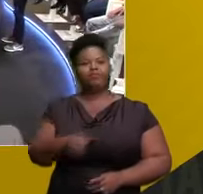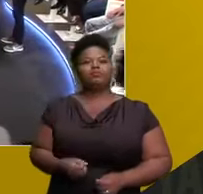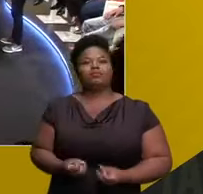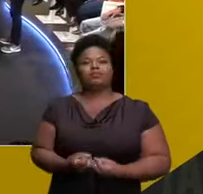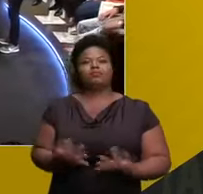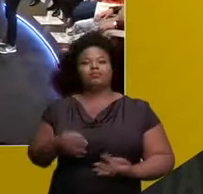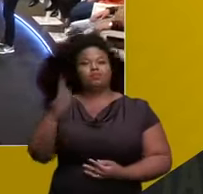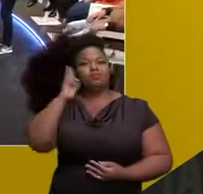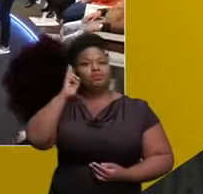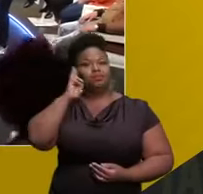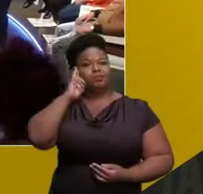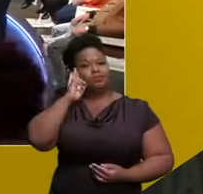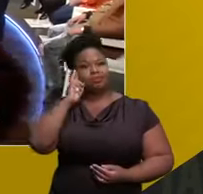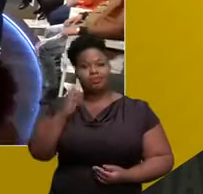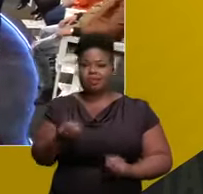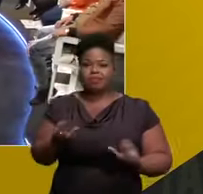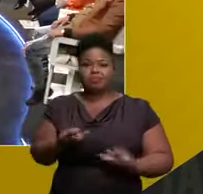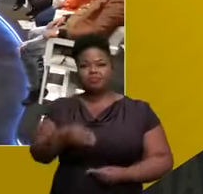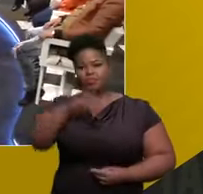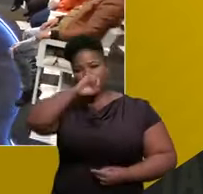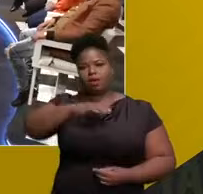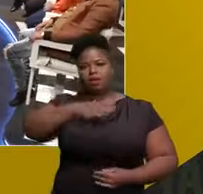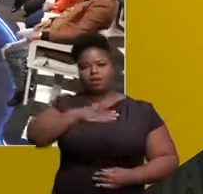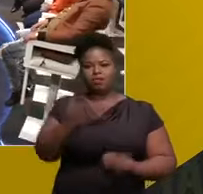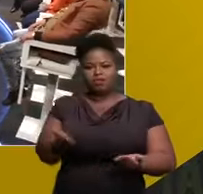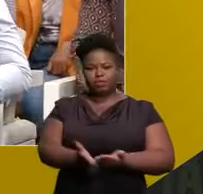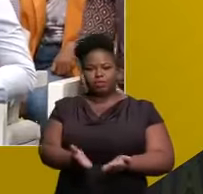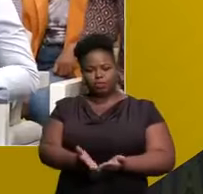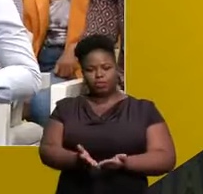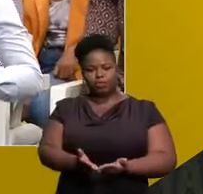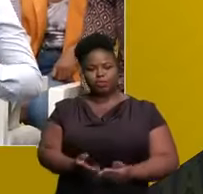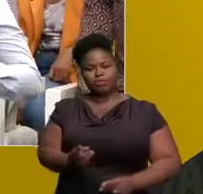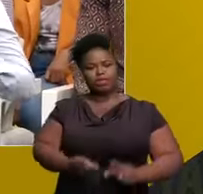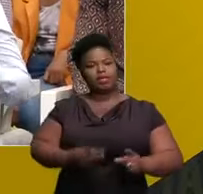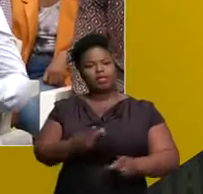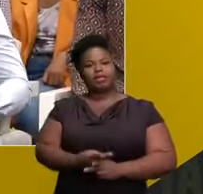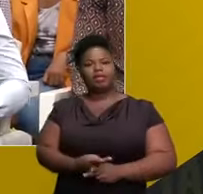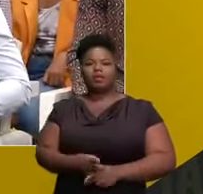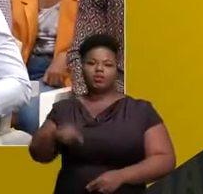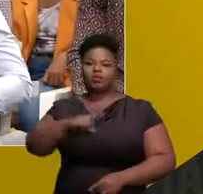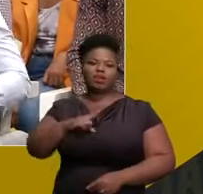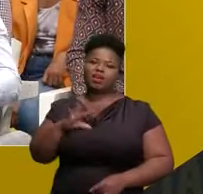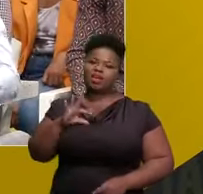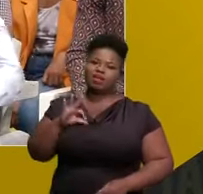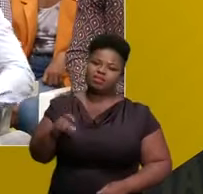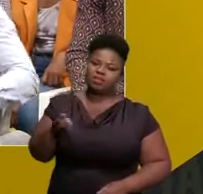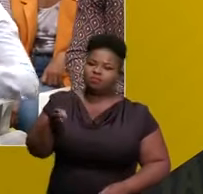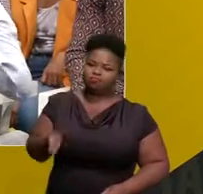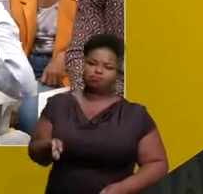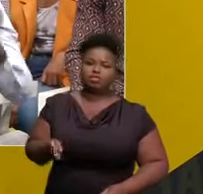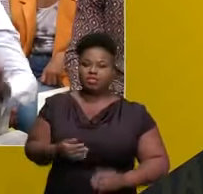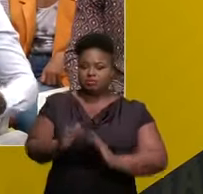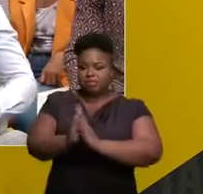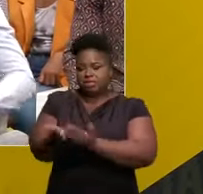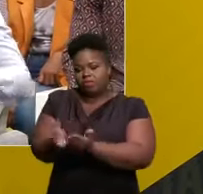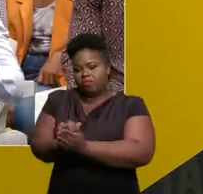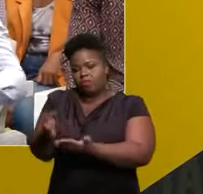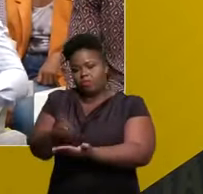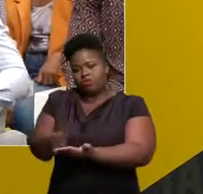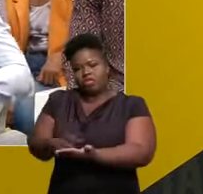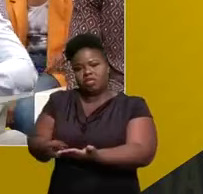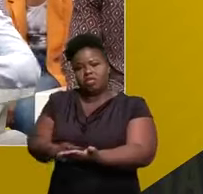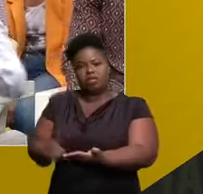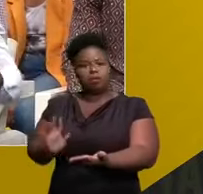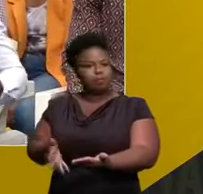abaningi that bathanda isikolo. You understand? Abantu abanandisa isikolo, it's everything. It's not just the book that you find esikolweni.